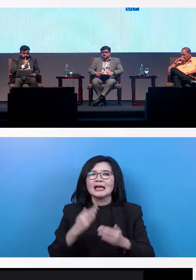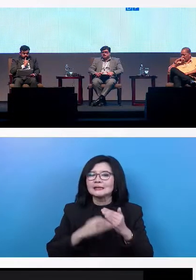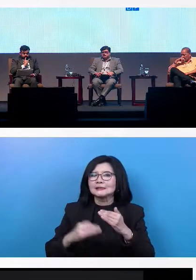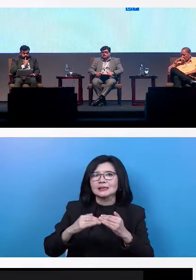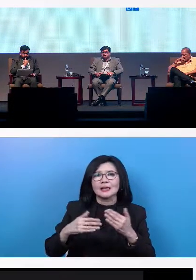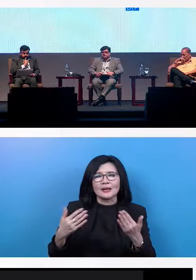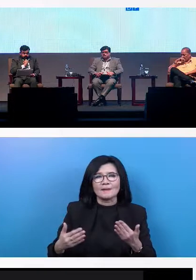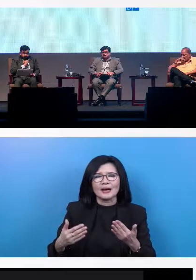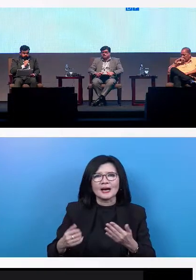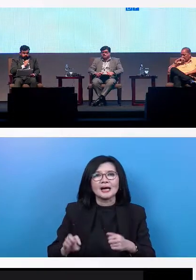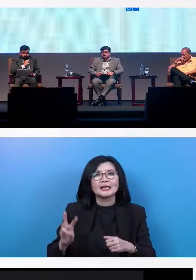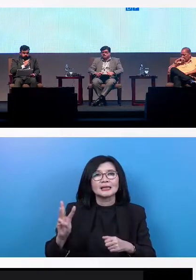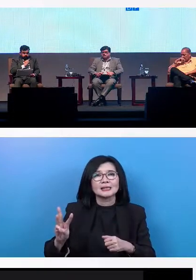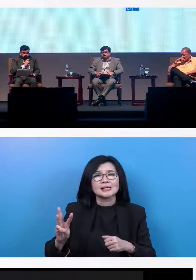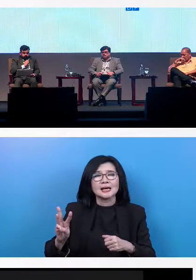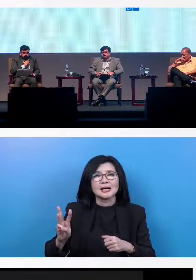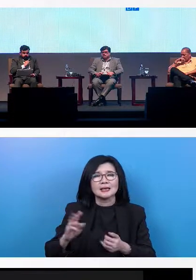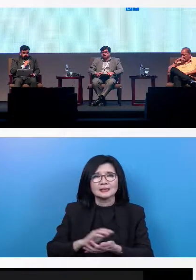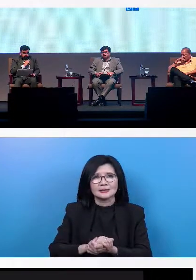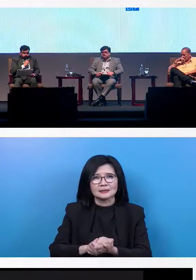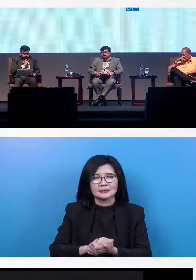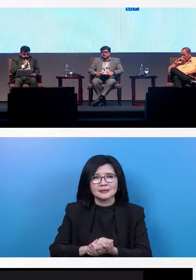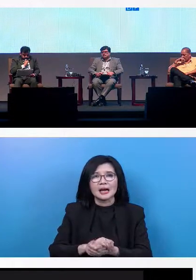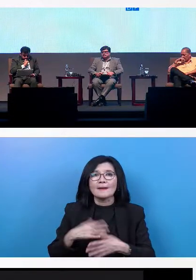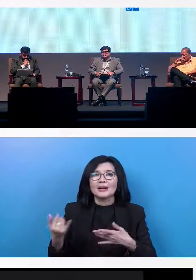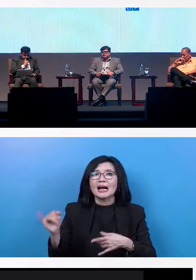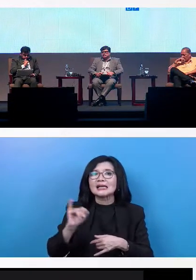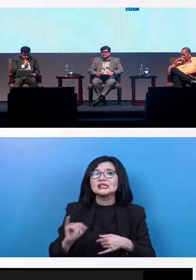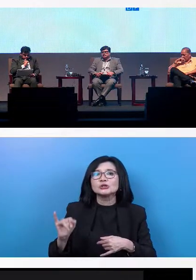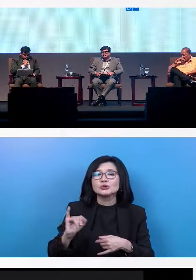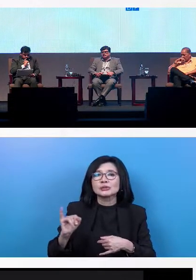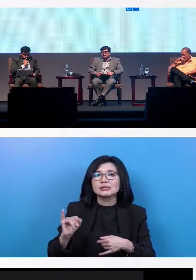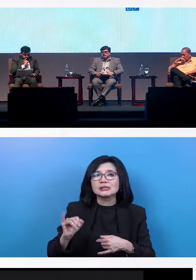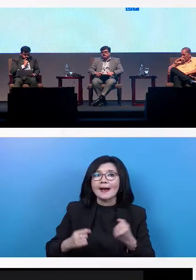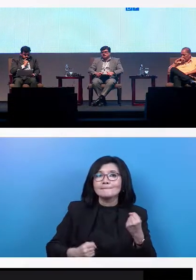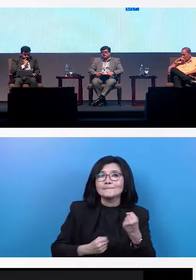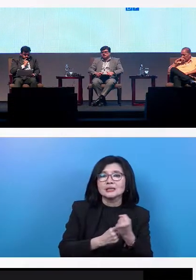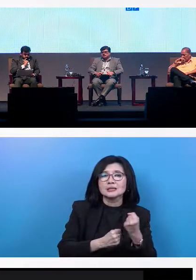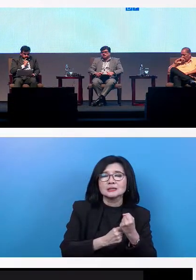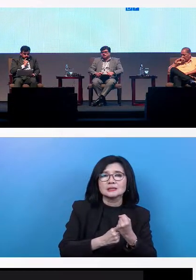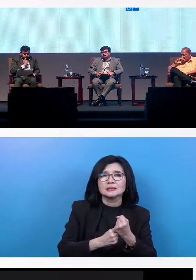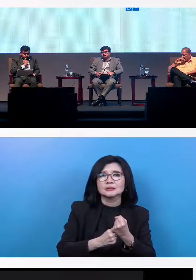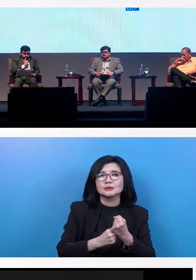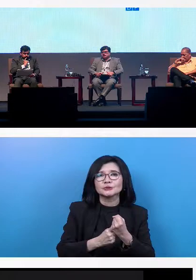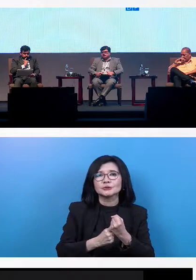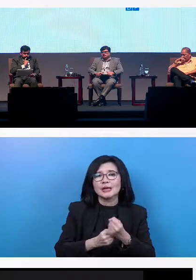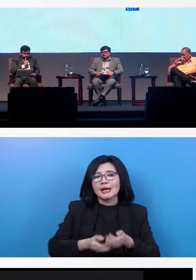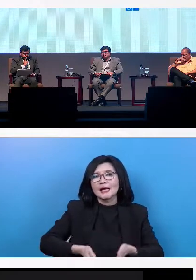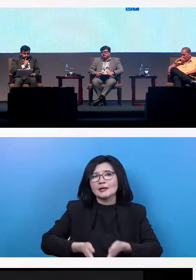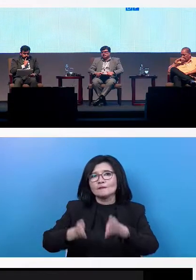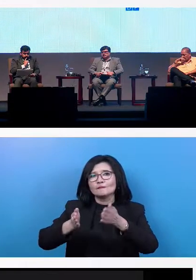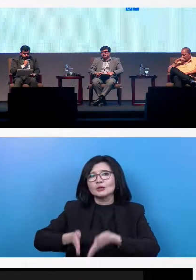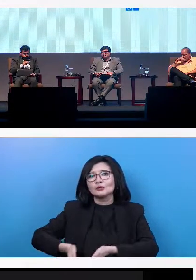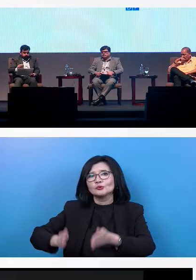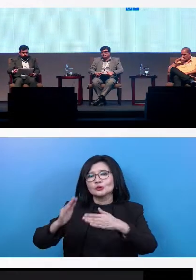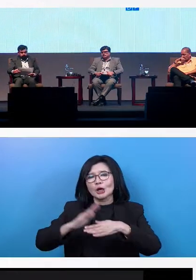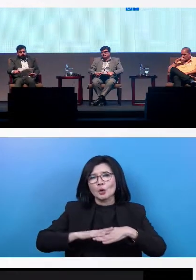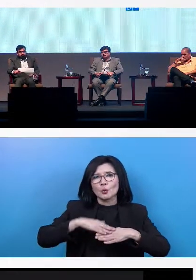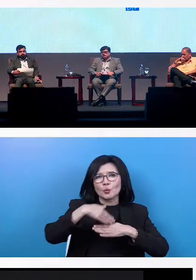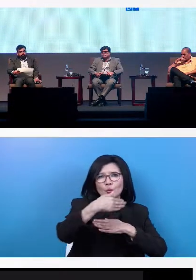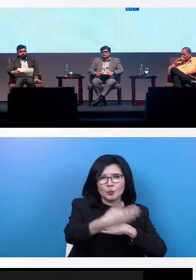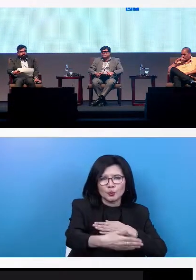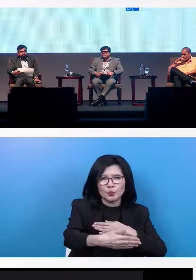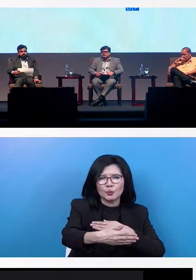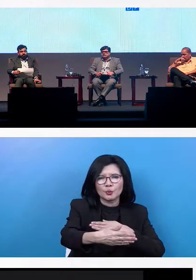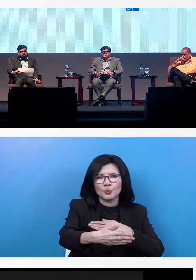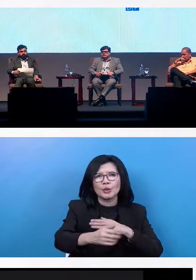Thirdly is the insurance supporting and upgrading and retrofitting of sustainable infrastructure. Again, are we providing insurance and are we encouraging them